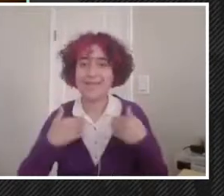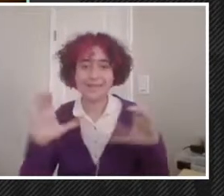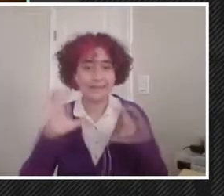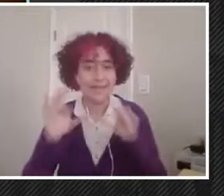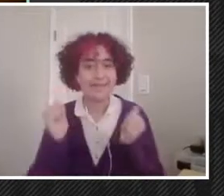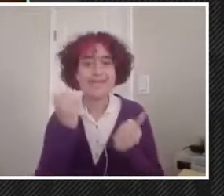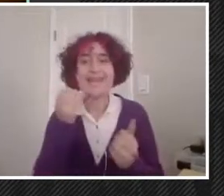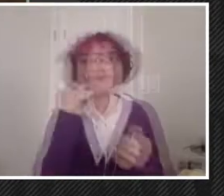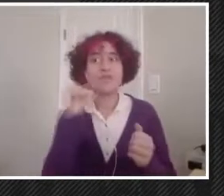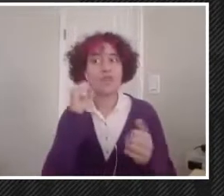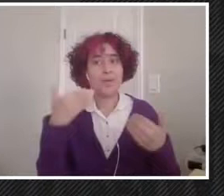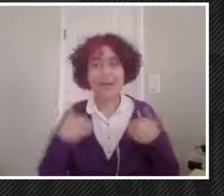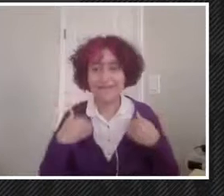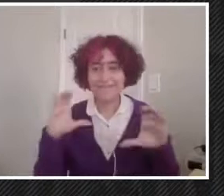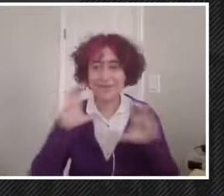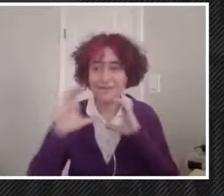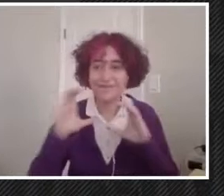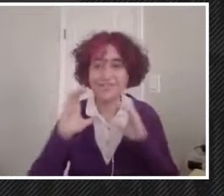conversations.